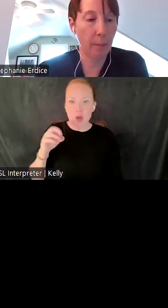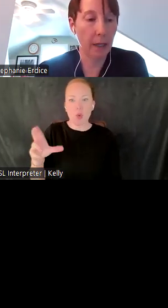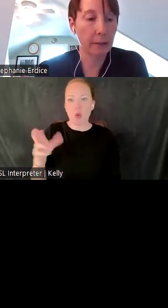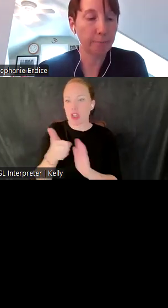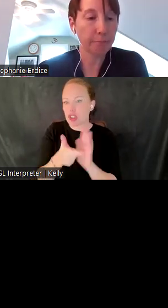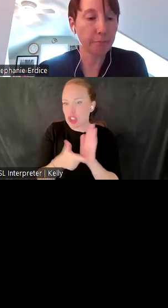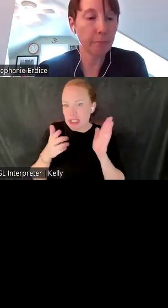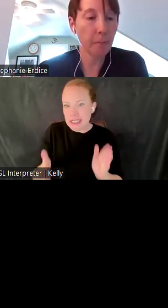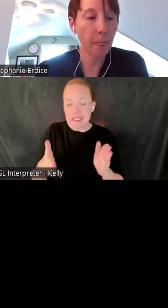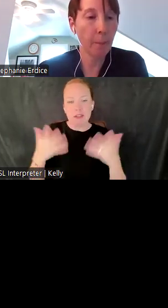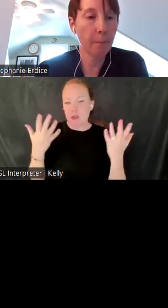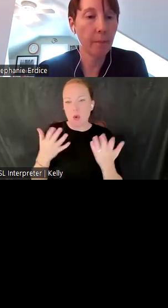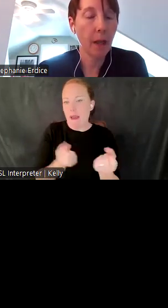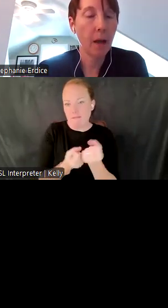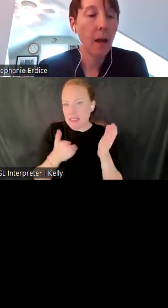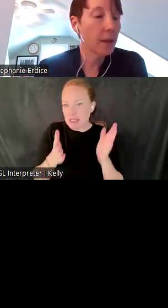specific topic.